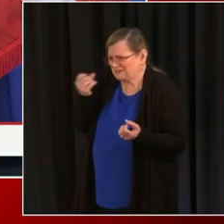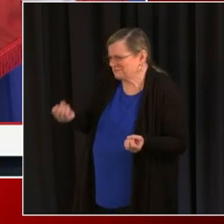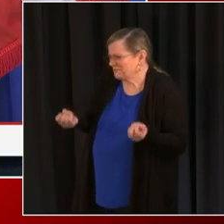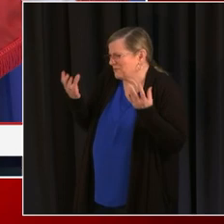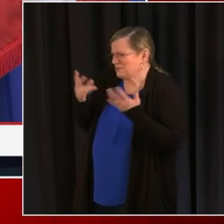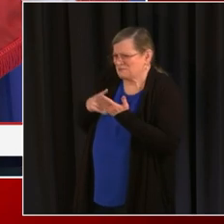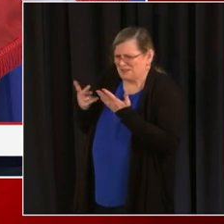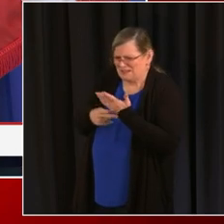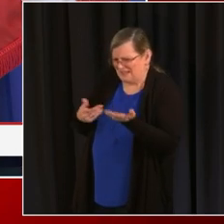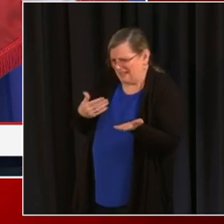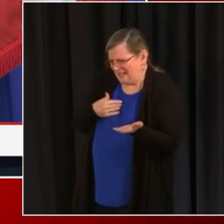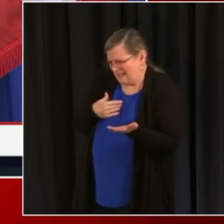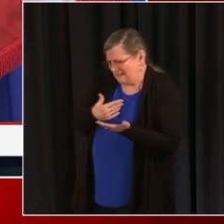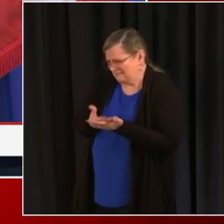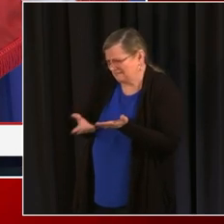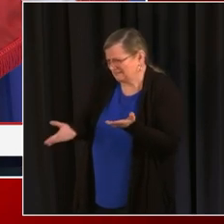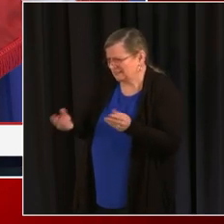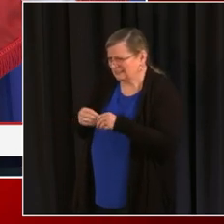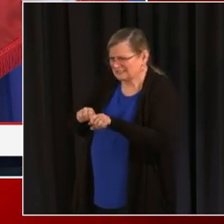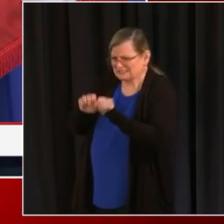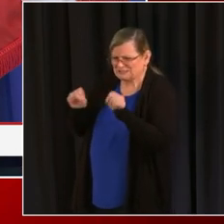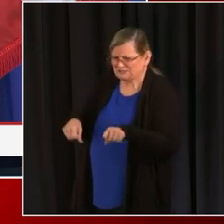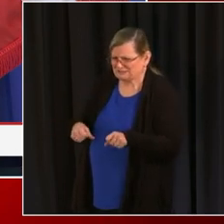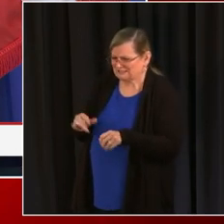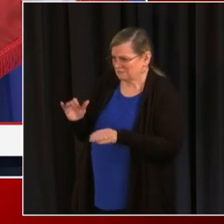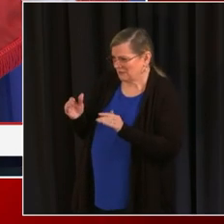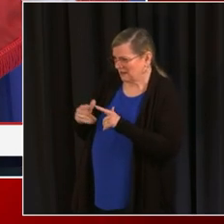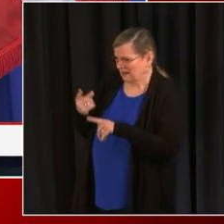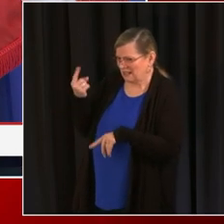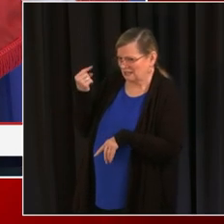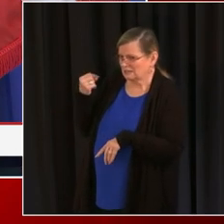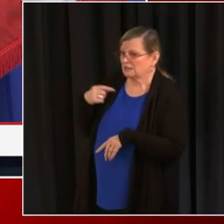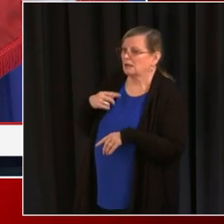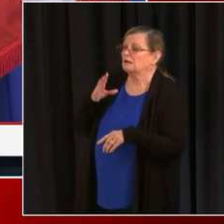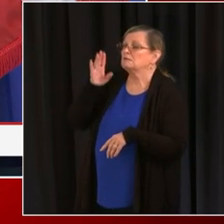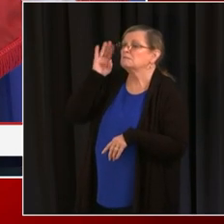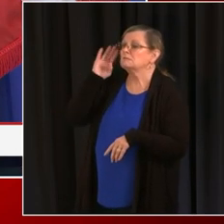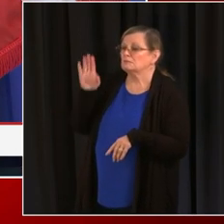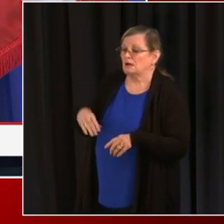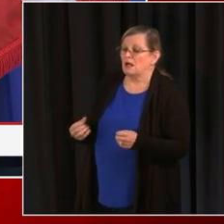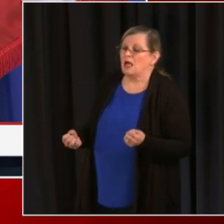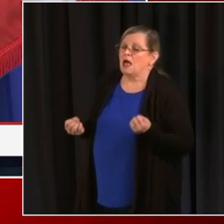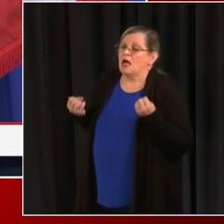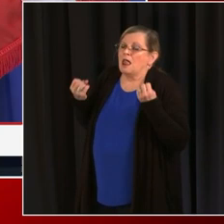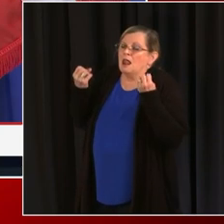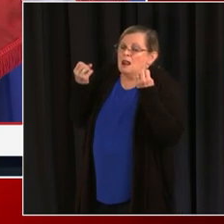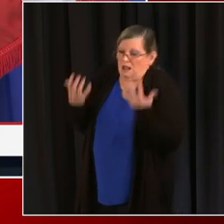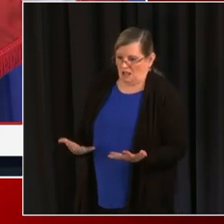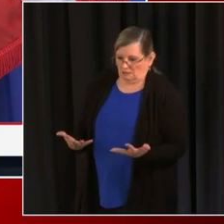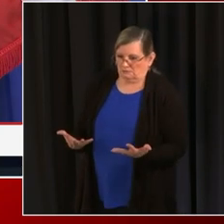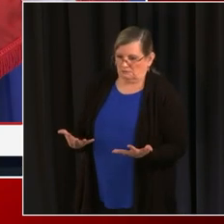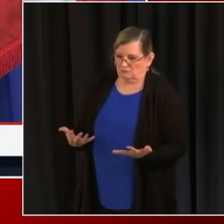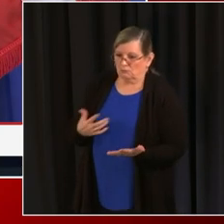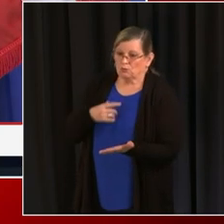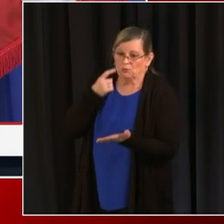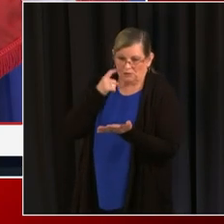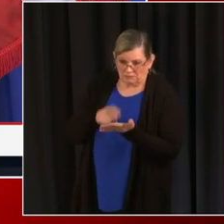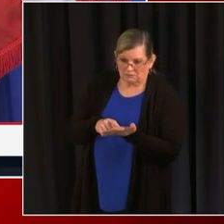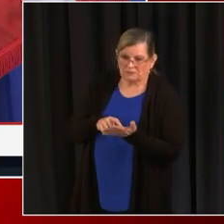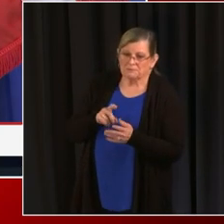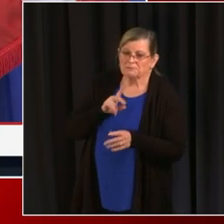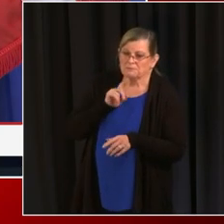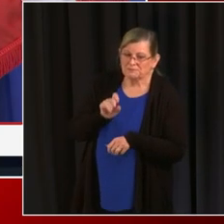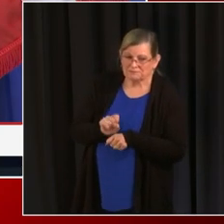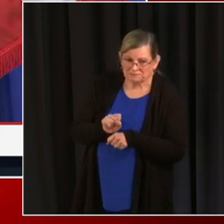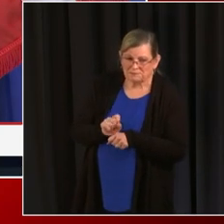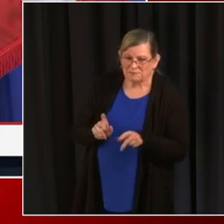many program changes that they've had in the last year, but a lot. We recognize certainly that people